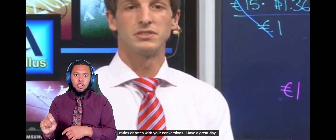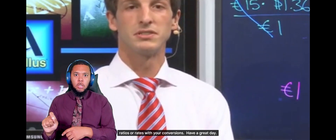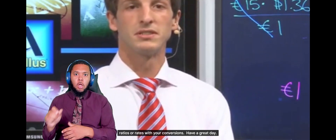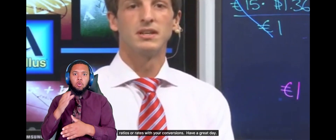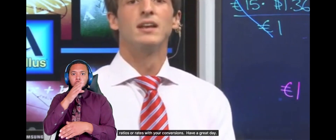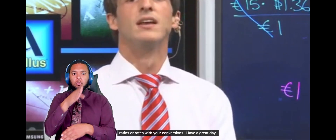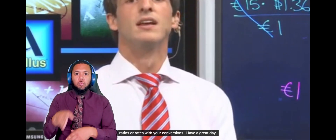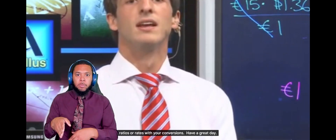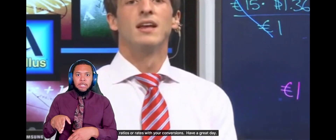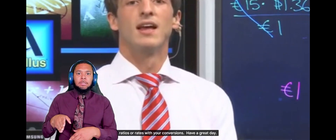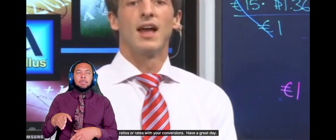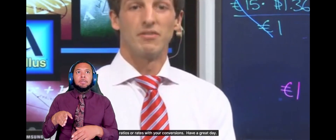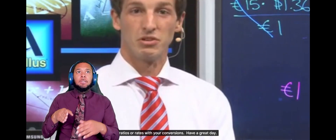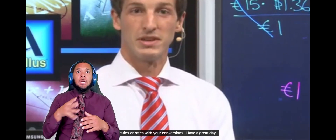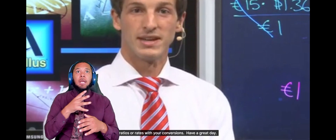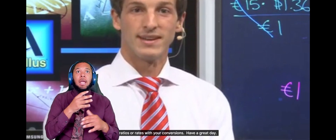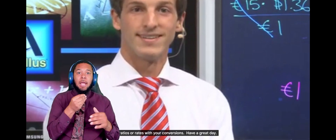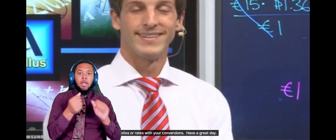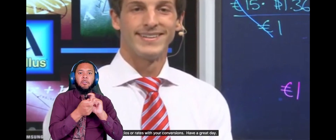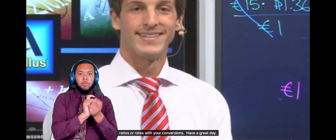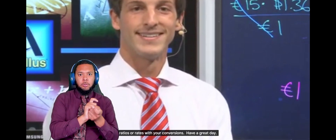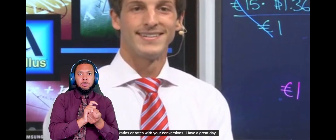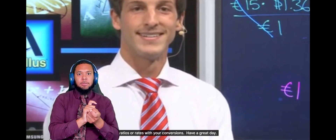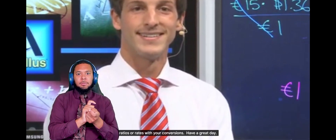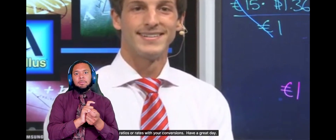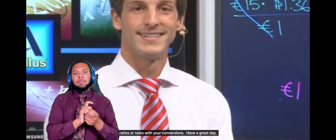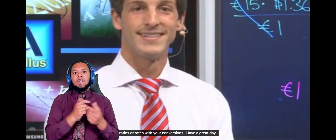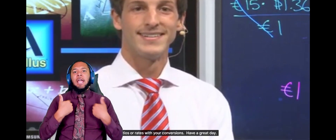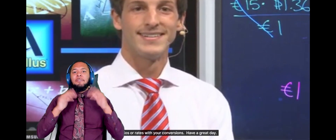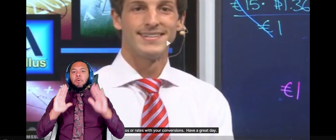your conversions. Have a great day.